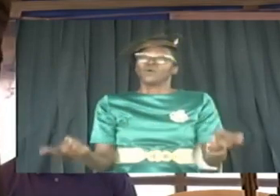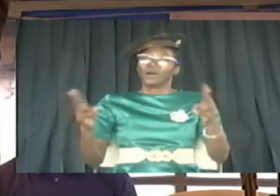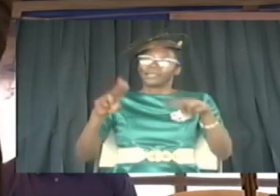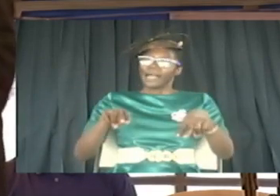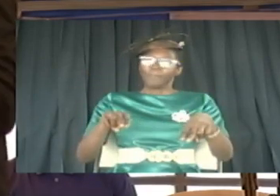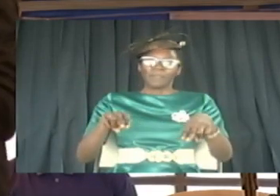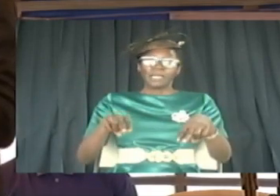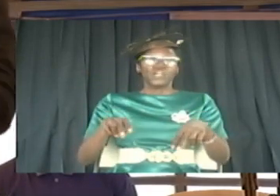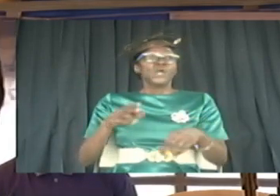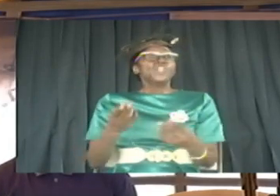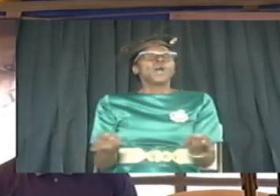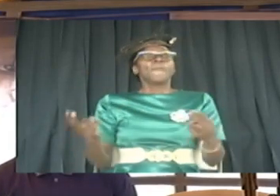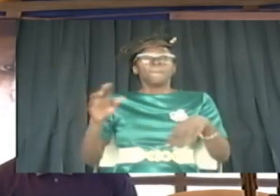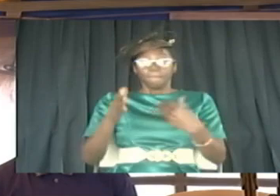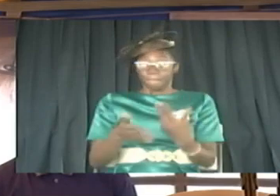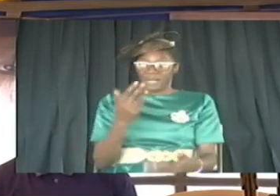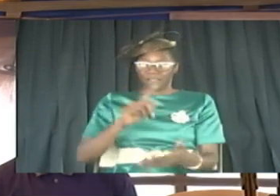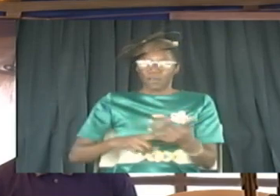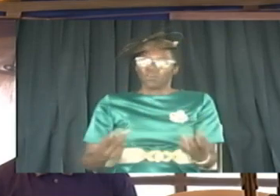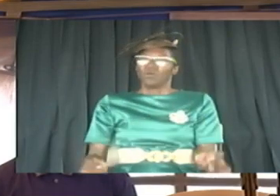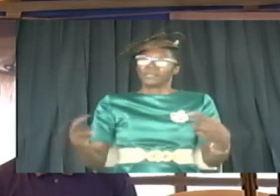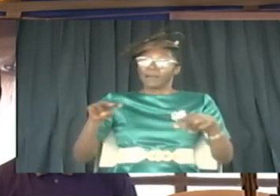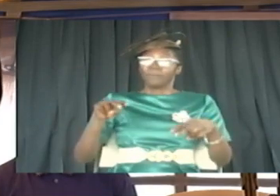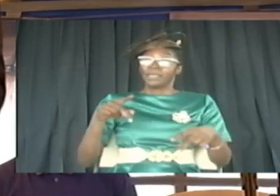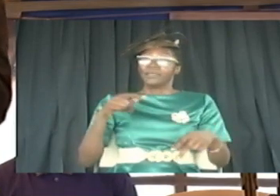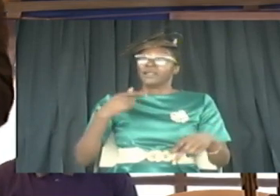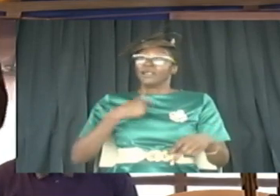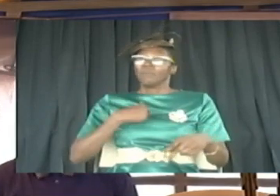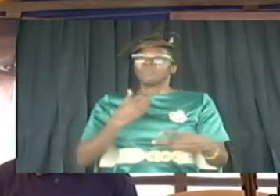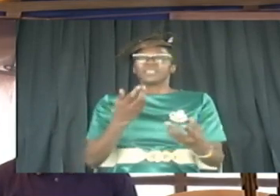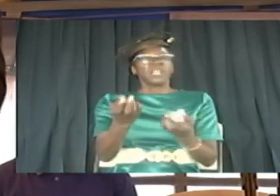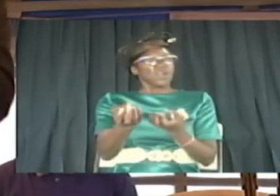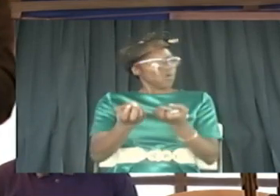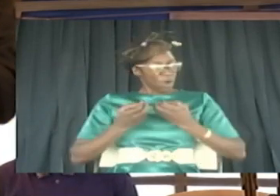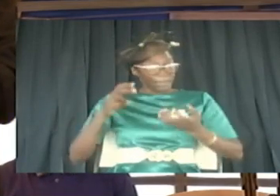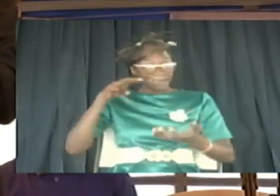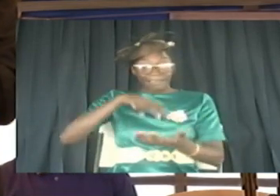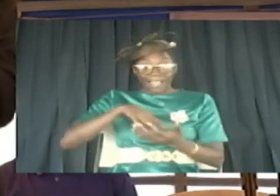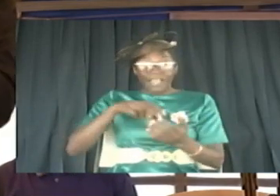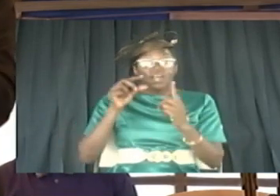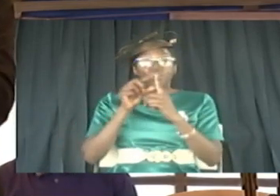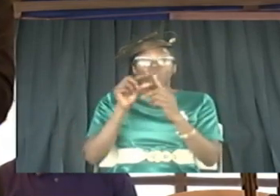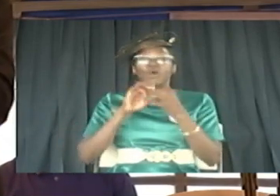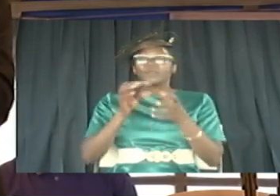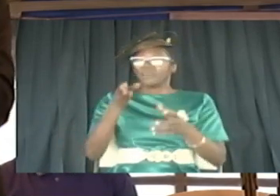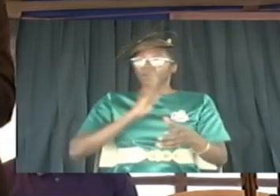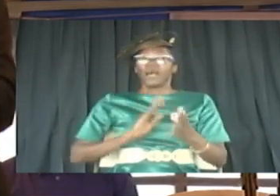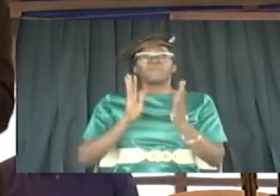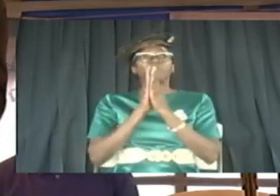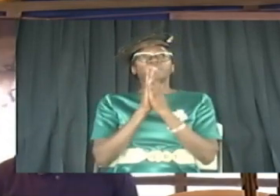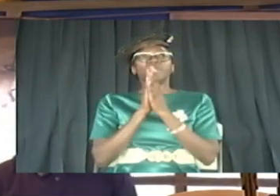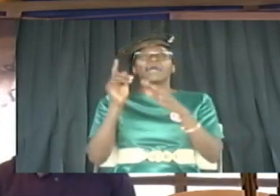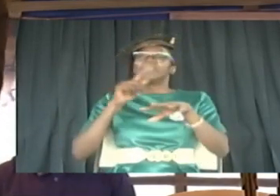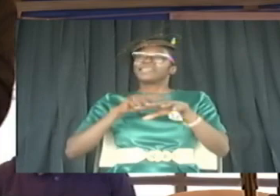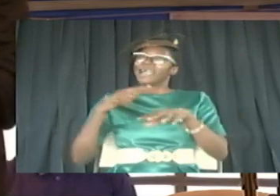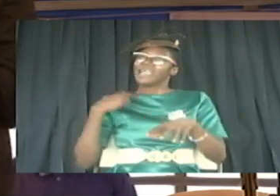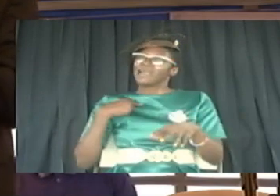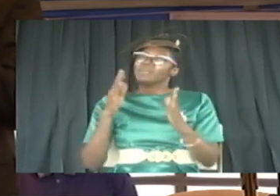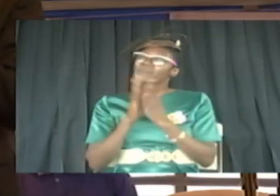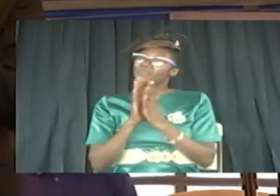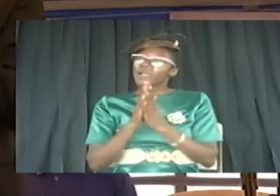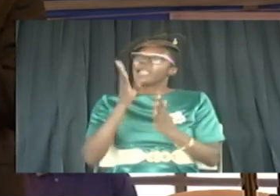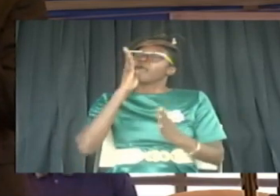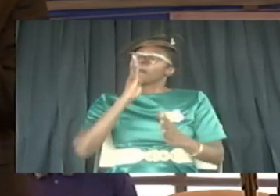will come, I'm going to stand on the word of God. I'm going to pray at the time that I must pray. I'm going to be